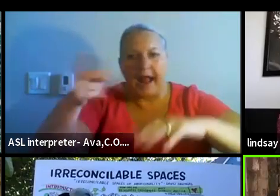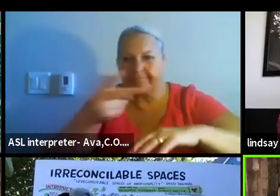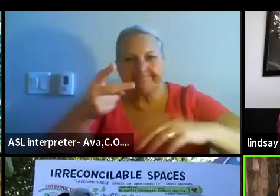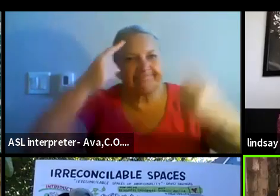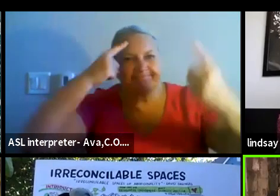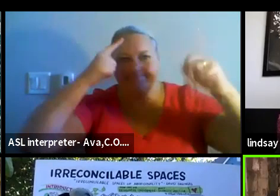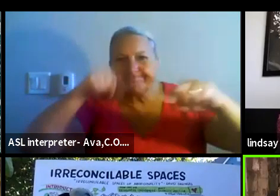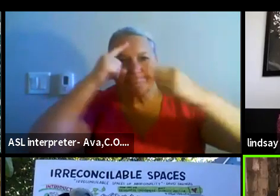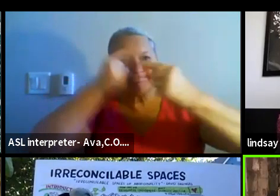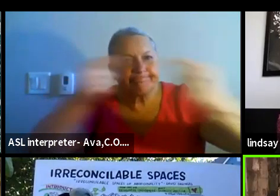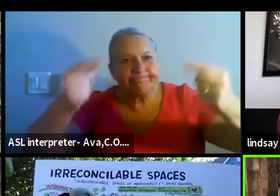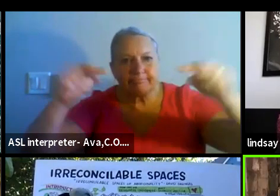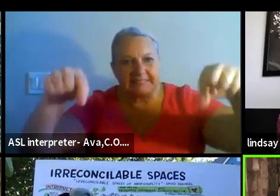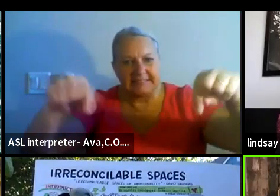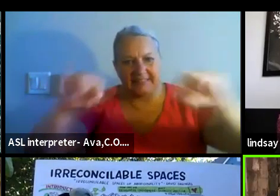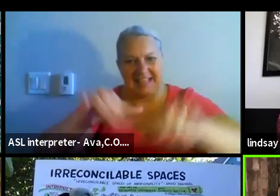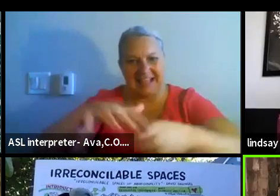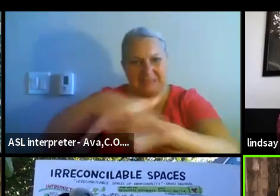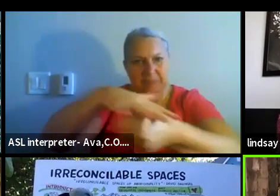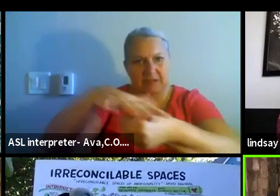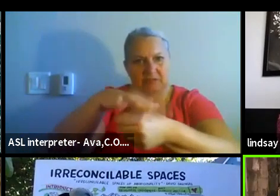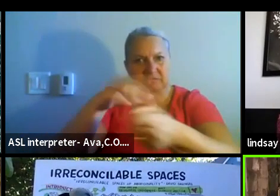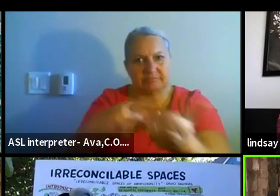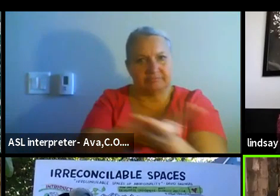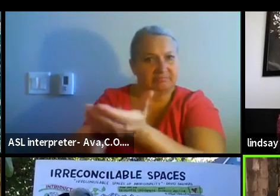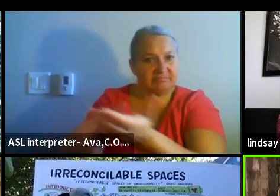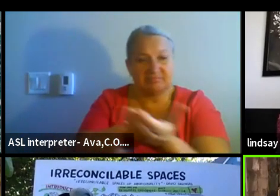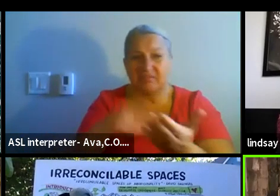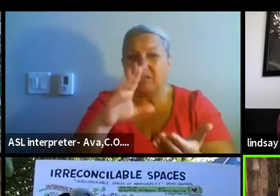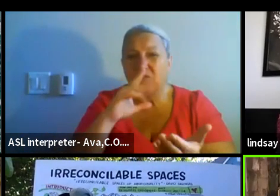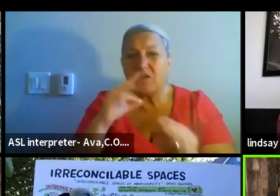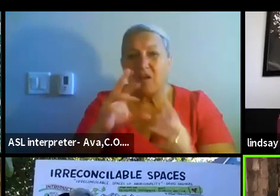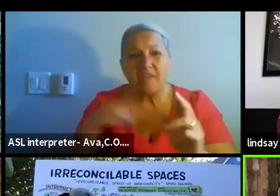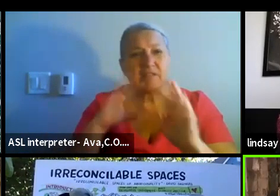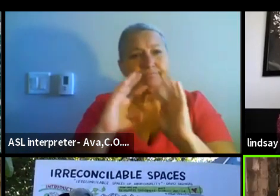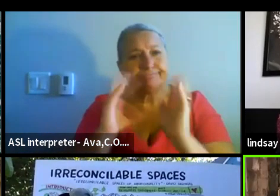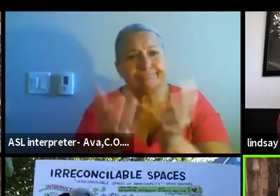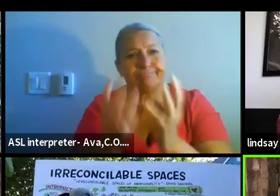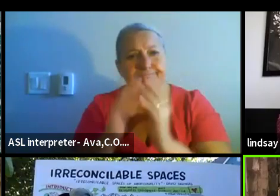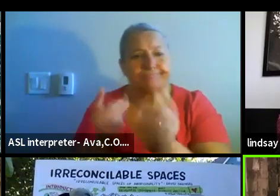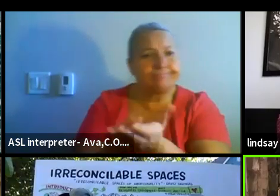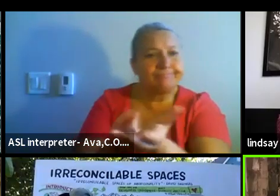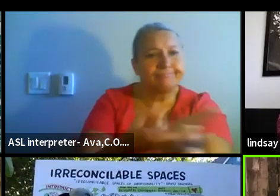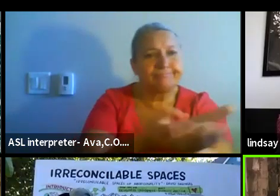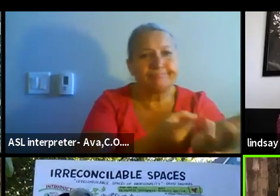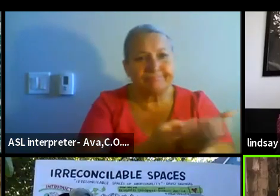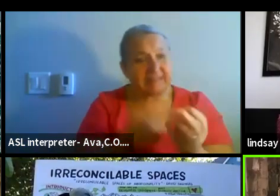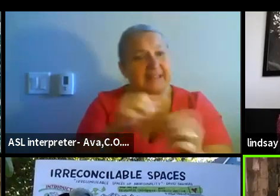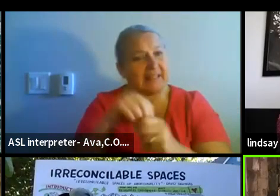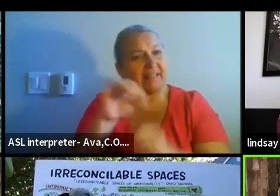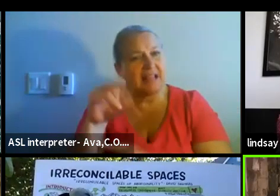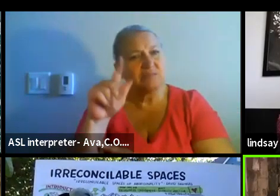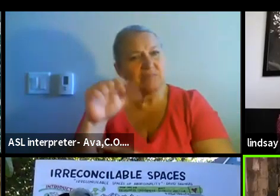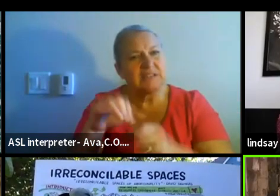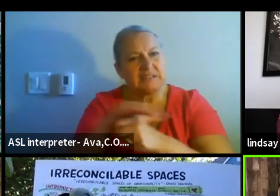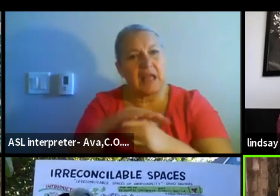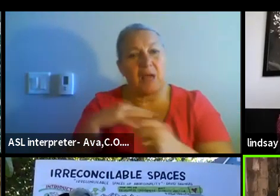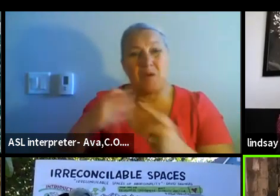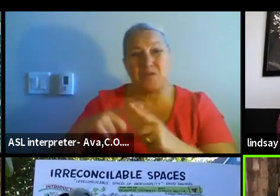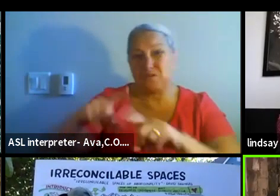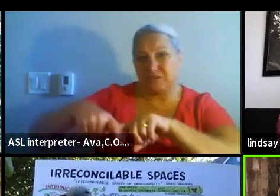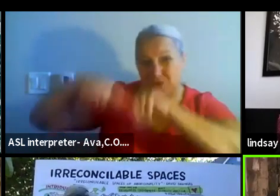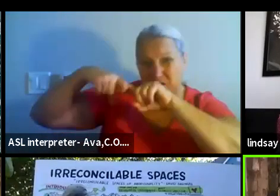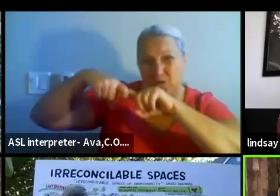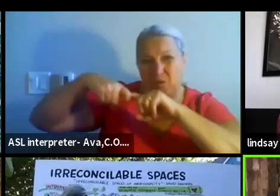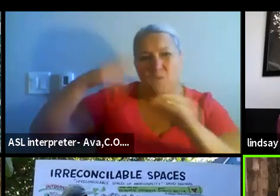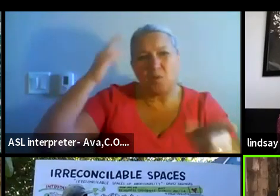together. Early discussions and table work were conducted in irreconcilable space. And I want to stop here because when